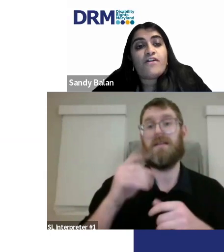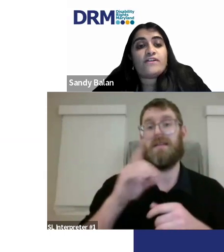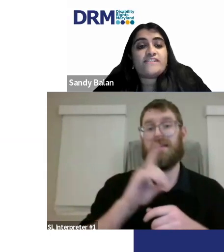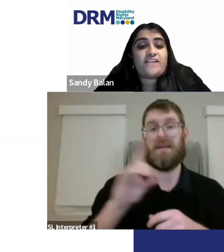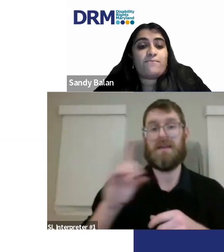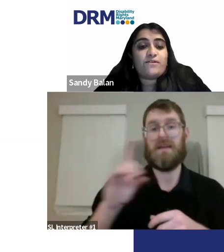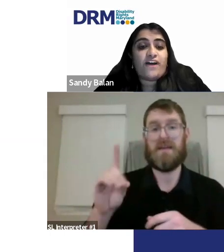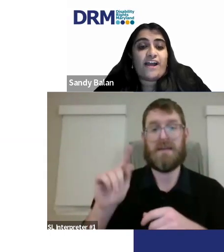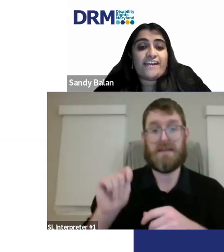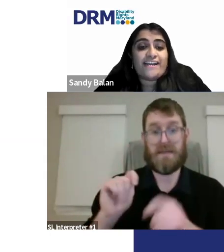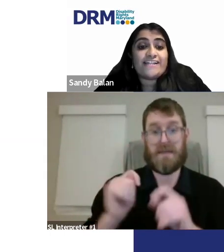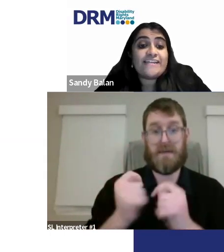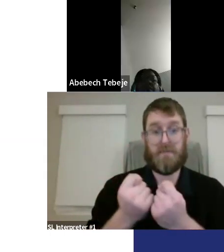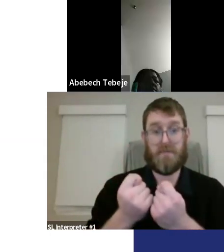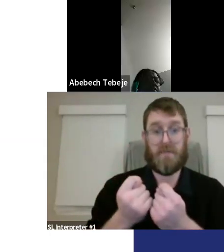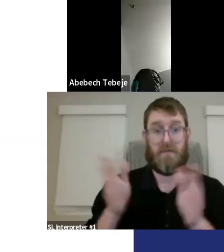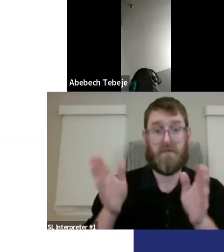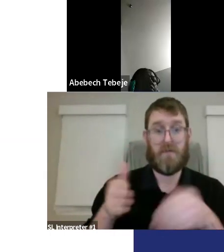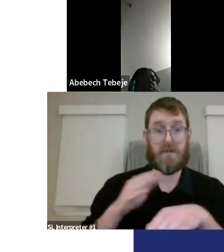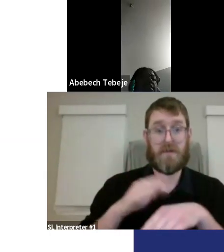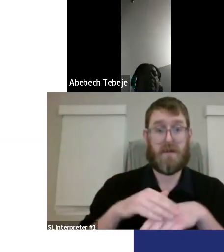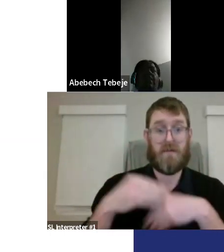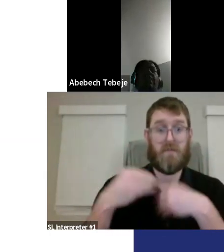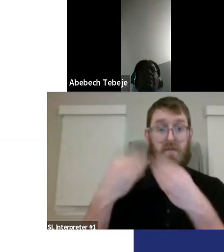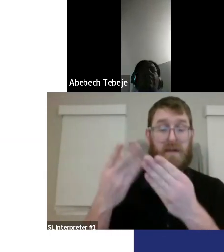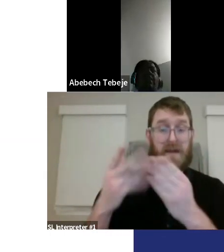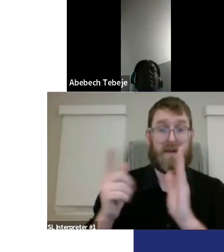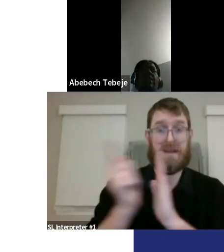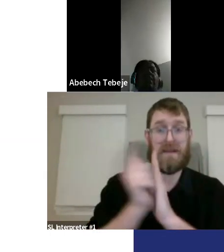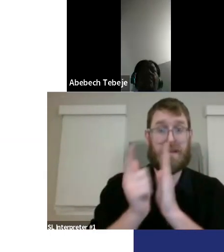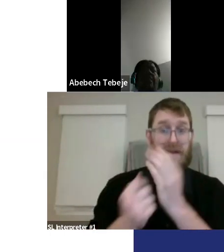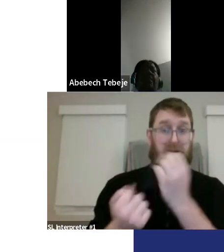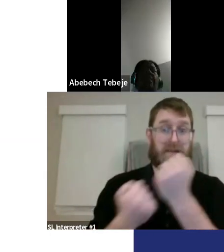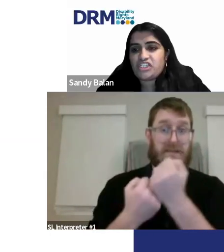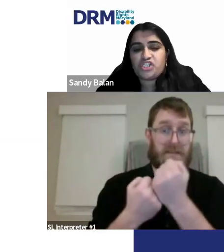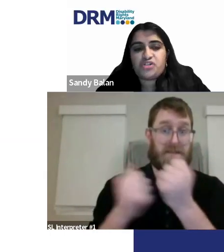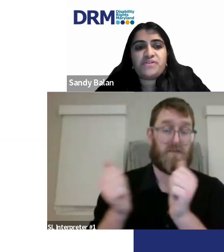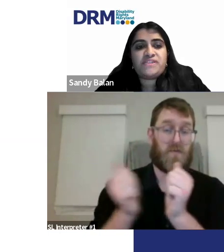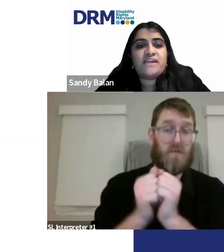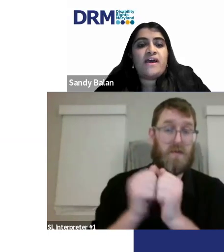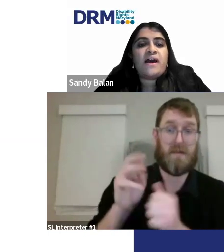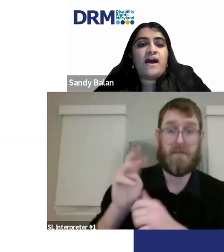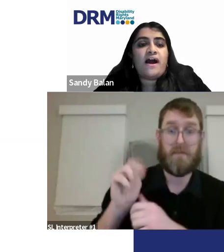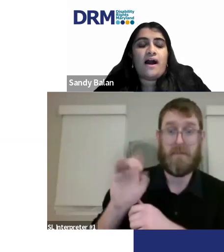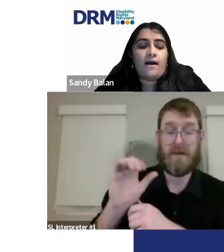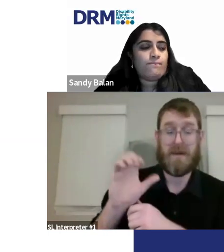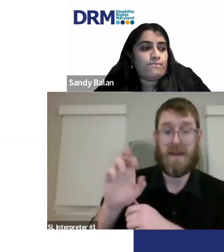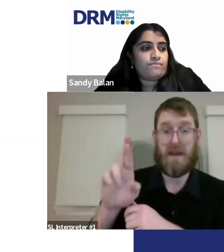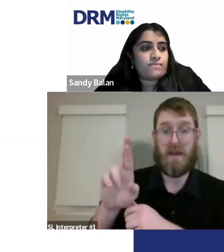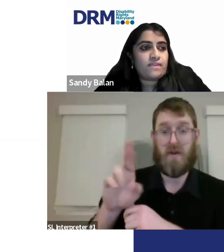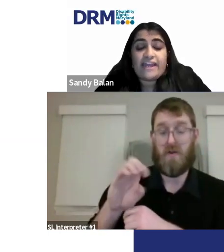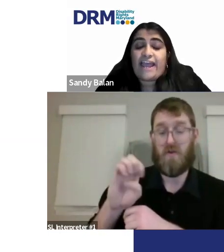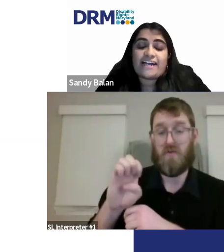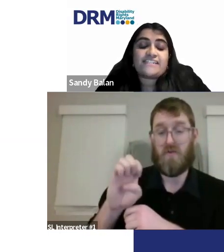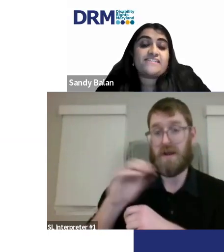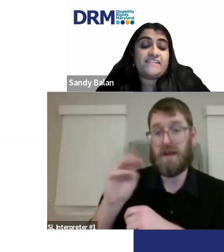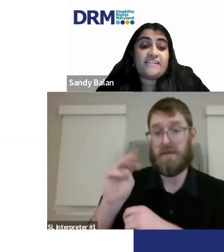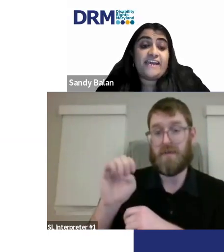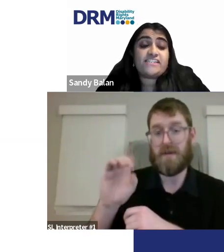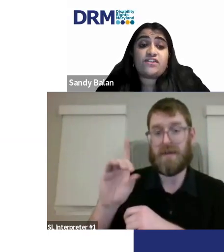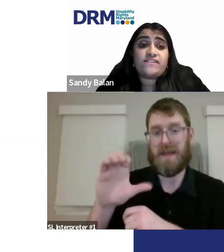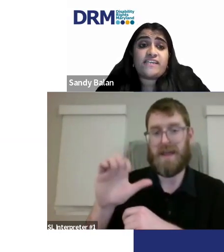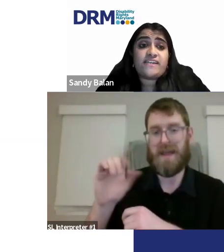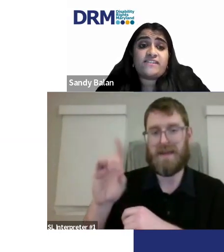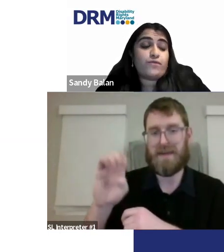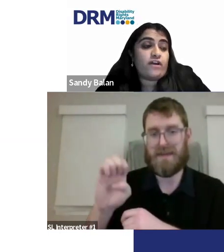team, focuses on providing legal assistance when it comes to Medicare and Medicaid issues, and access